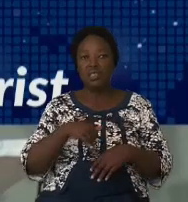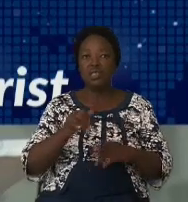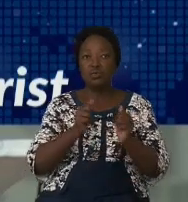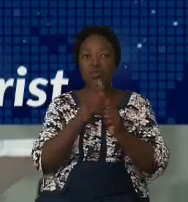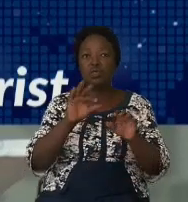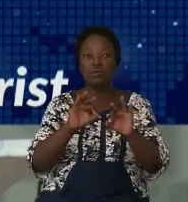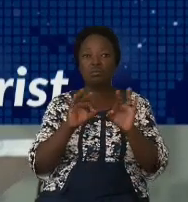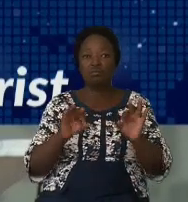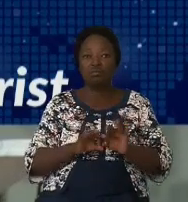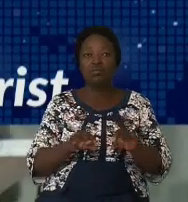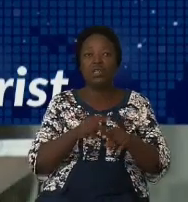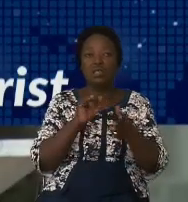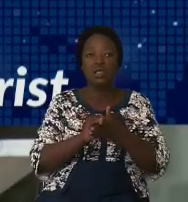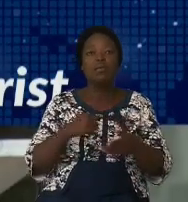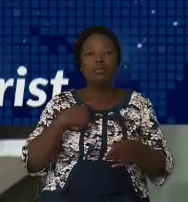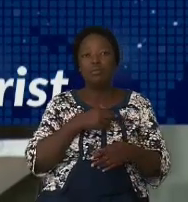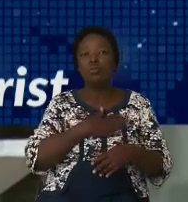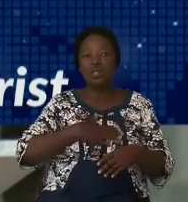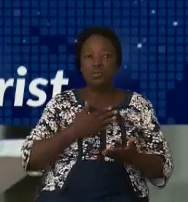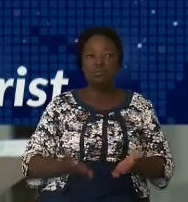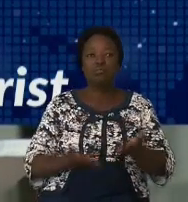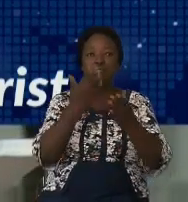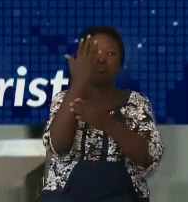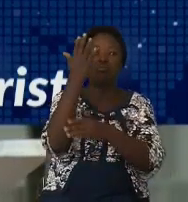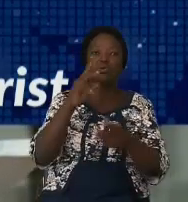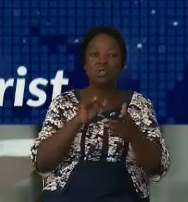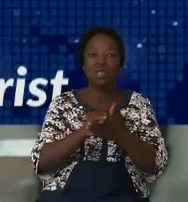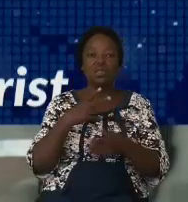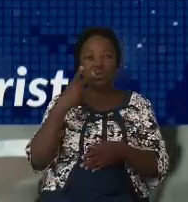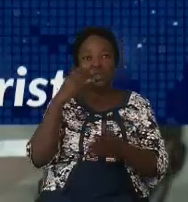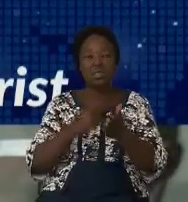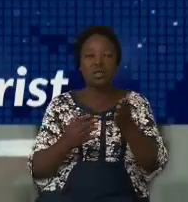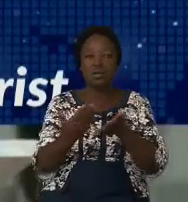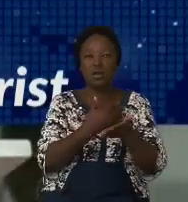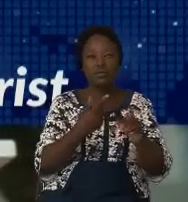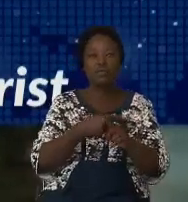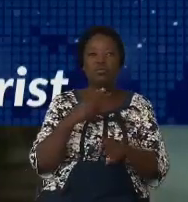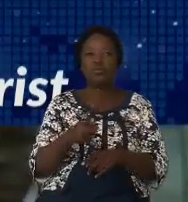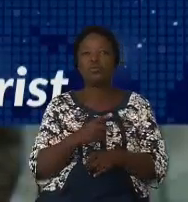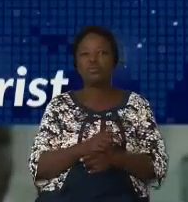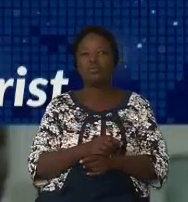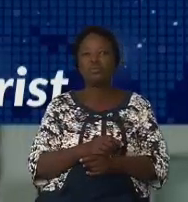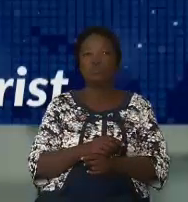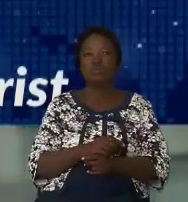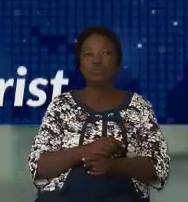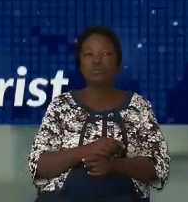look around. If you are still with your slip, please raise them up so that the counselors can collect.